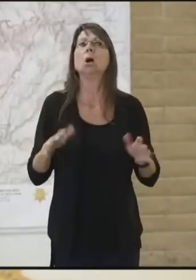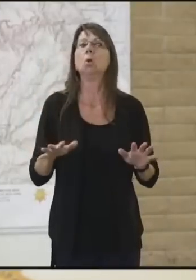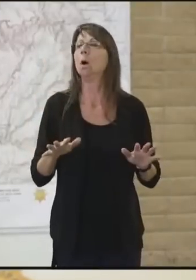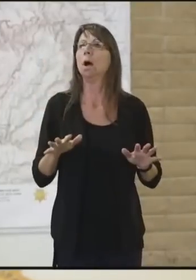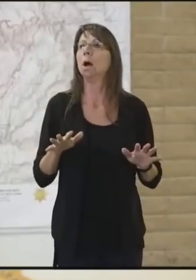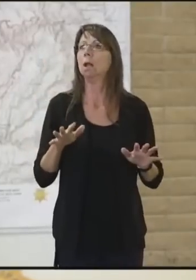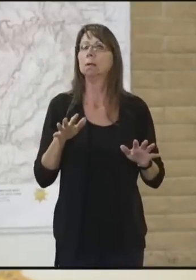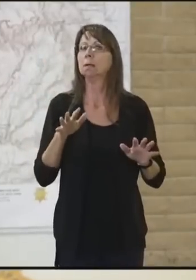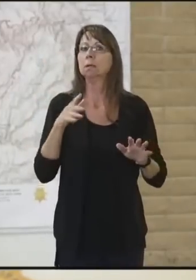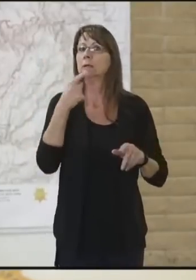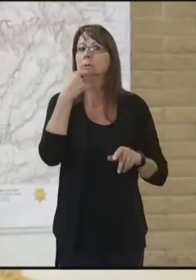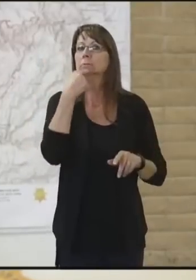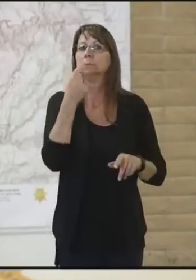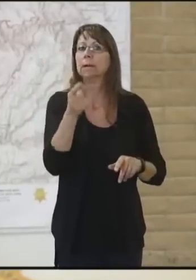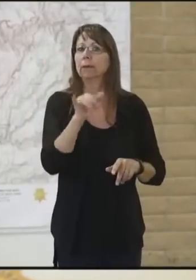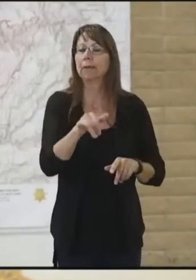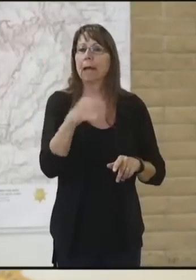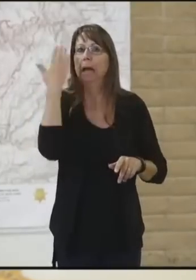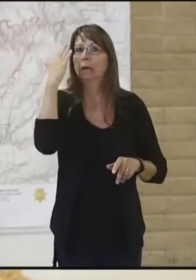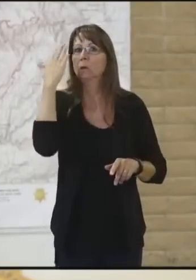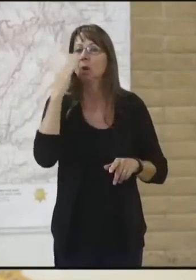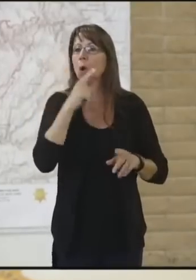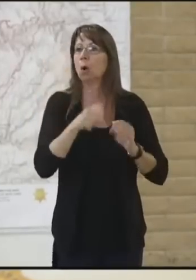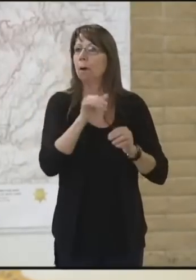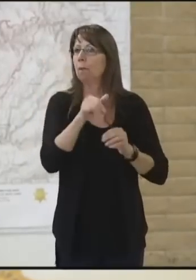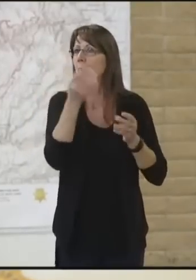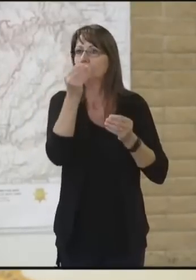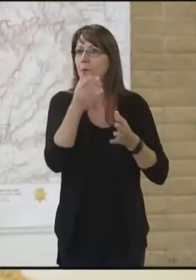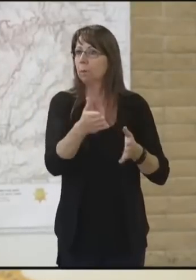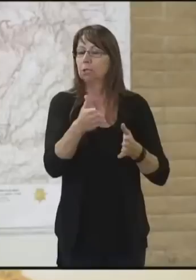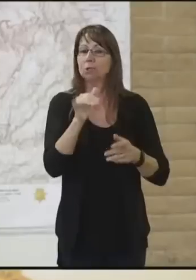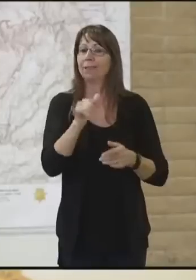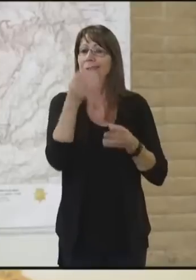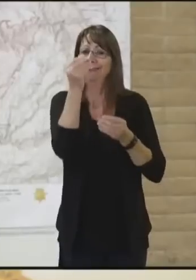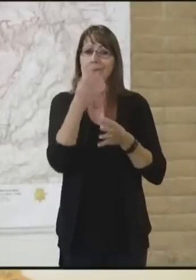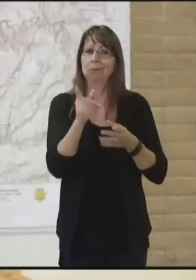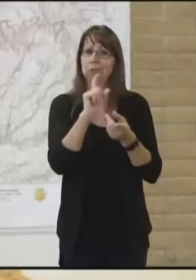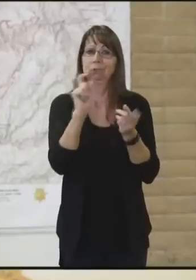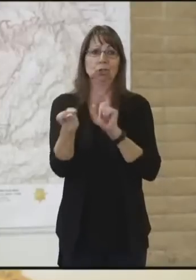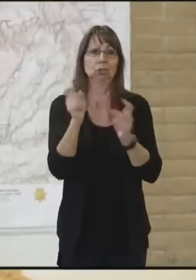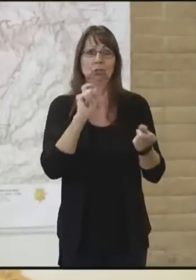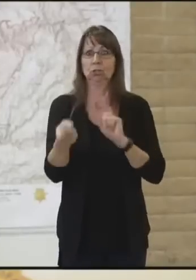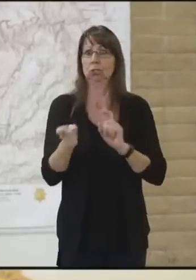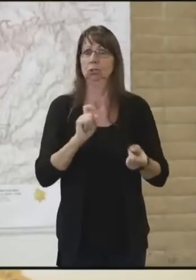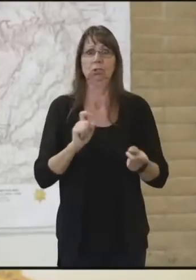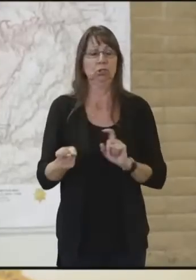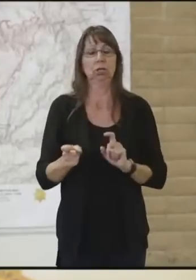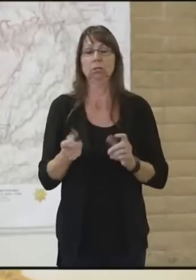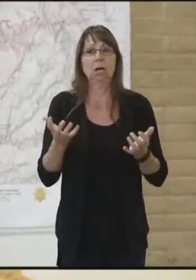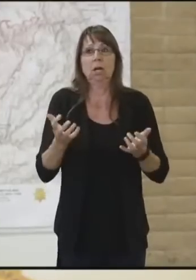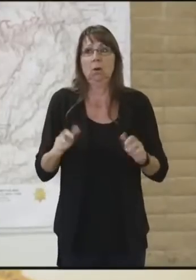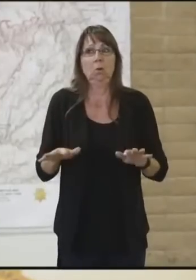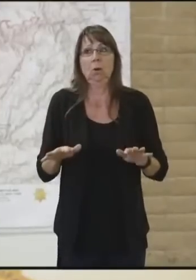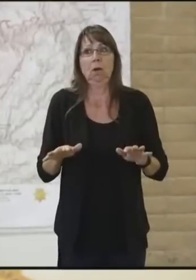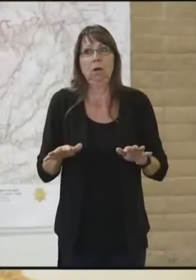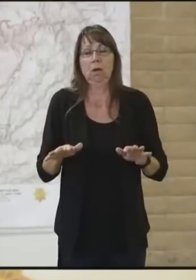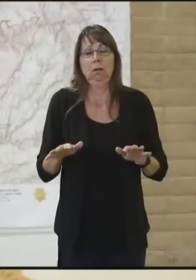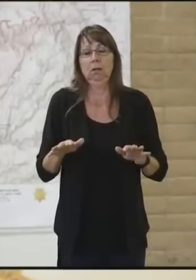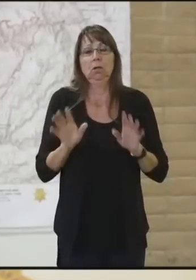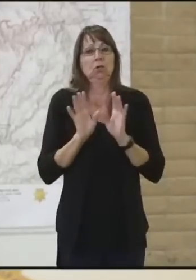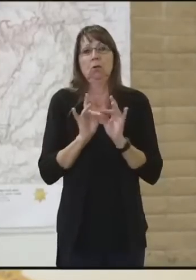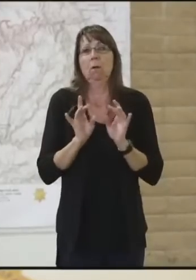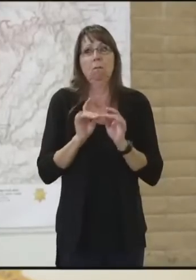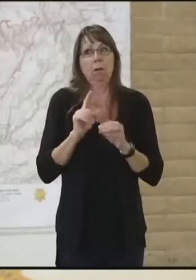sure about. Okay. And that list is changing so rapidly. I'm gonna, like I said, I don't want to make any comments